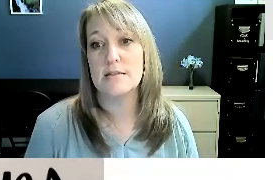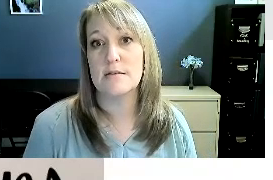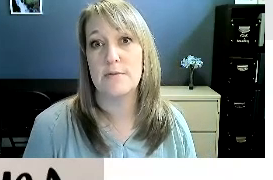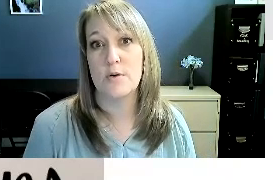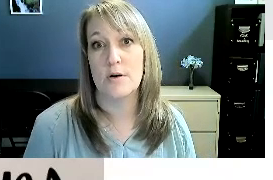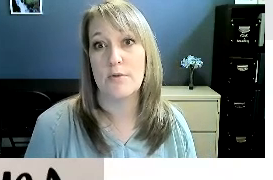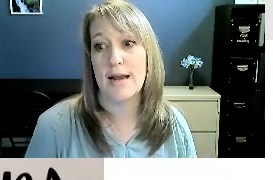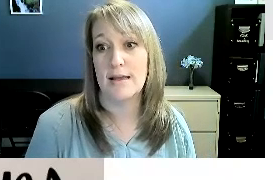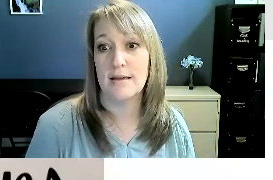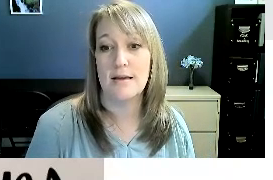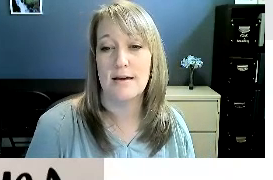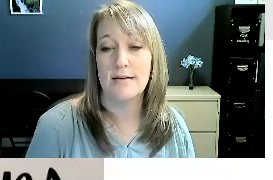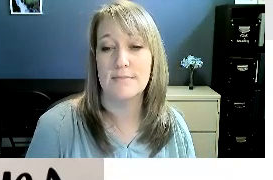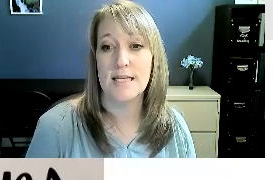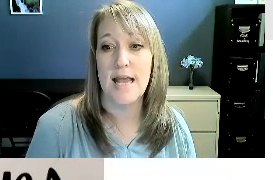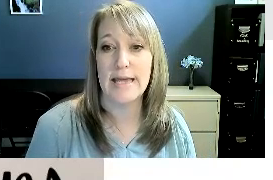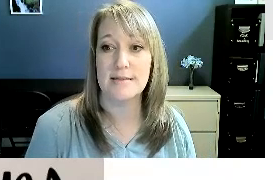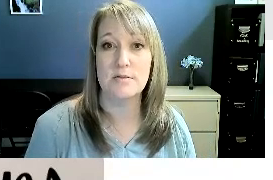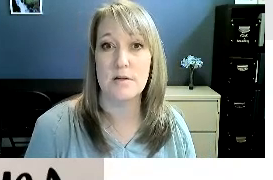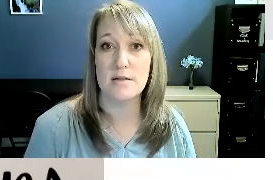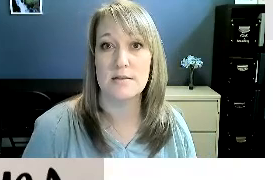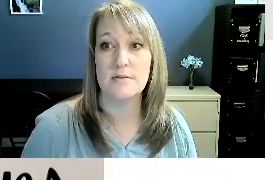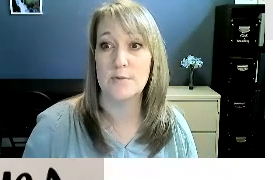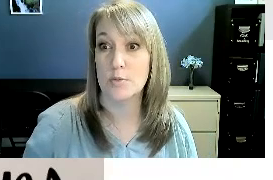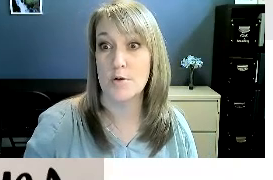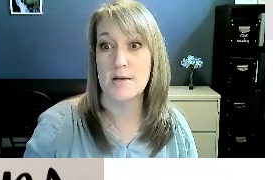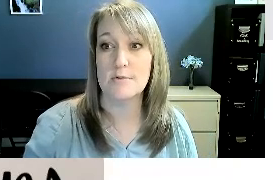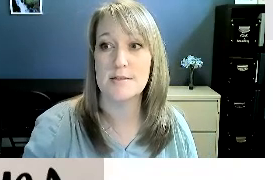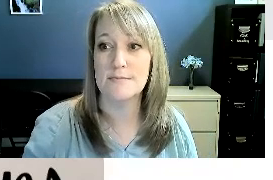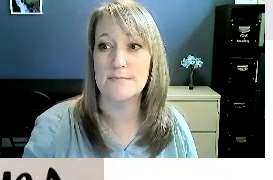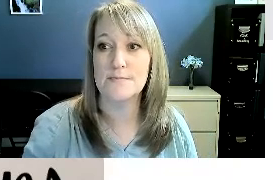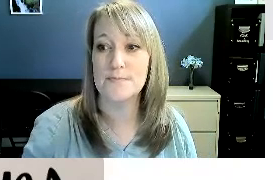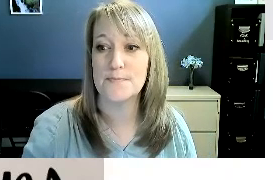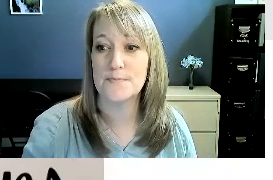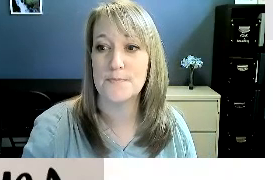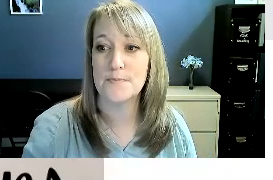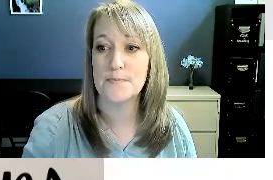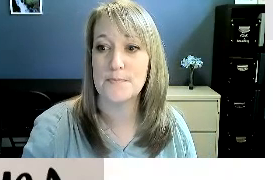possibilities for writing in ASL gloss for pronouns.